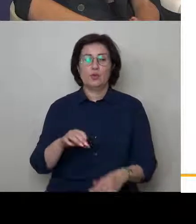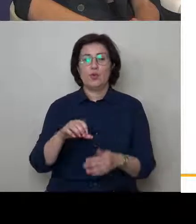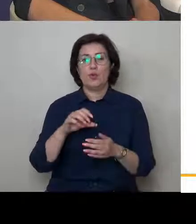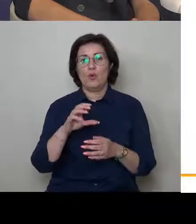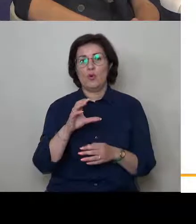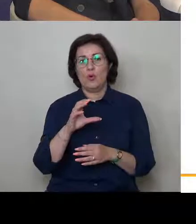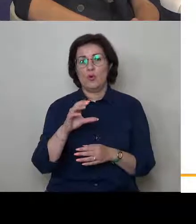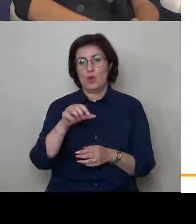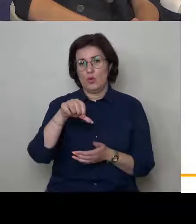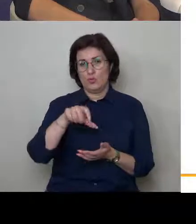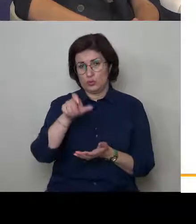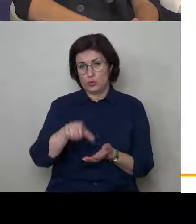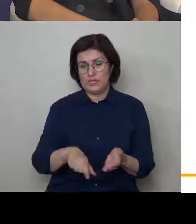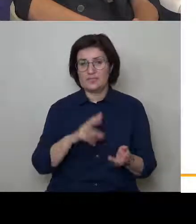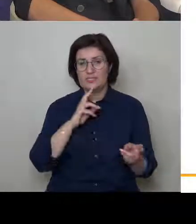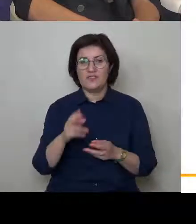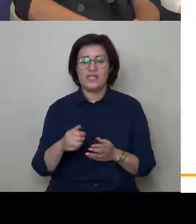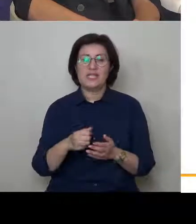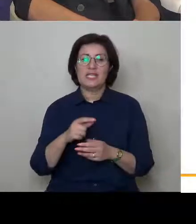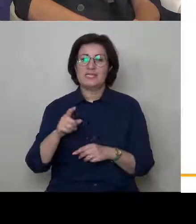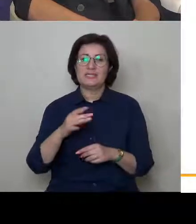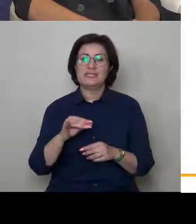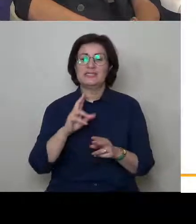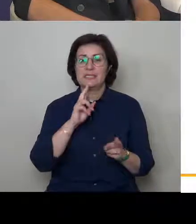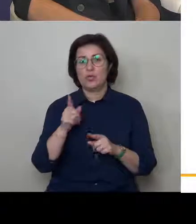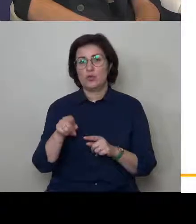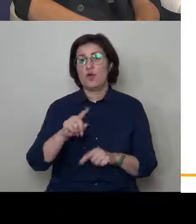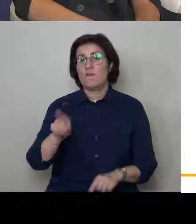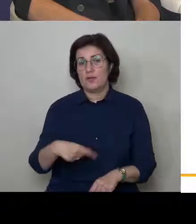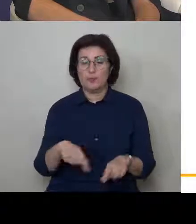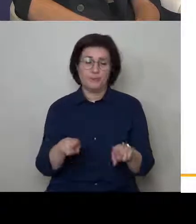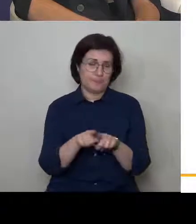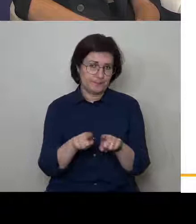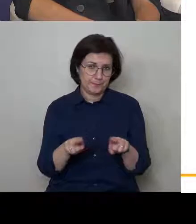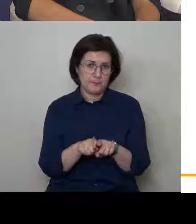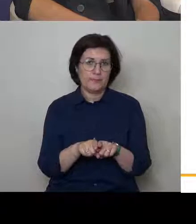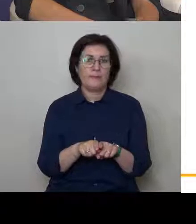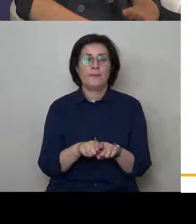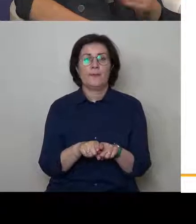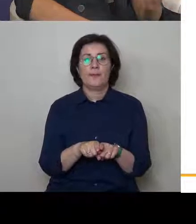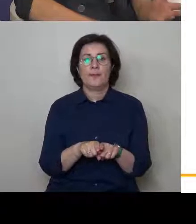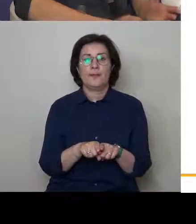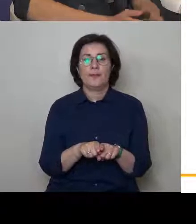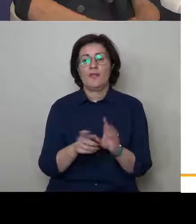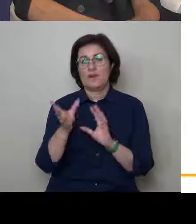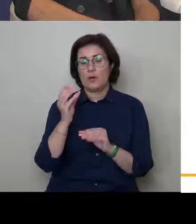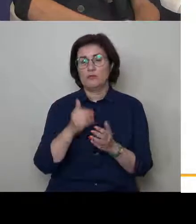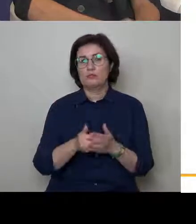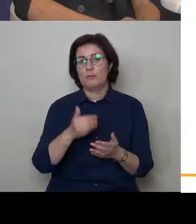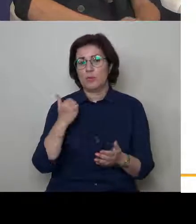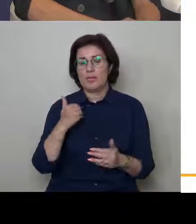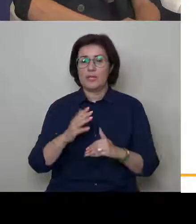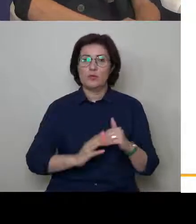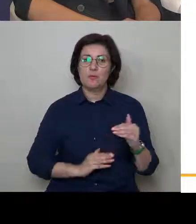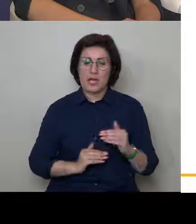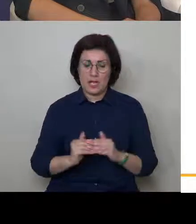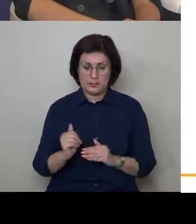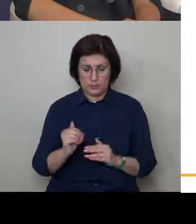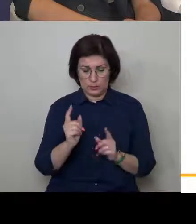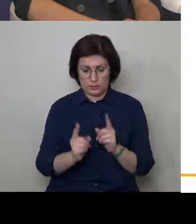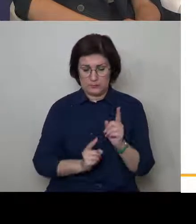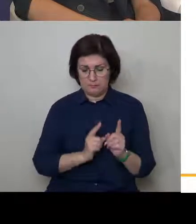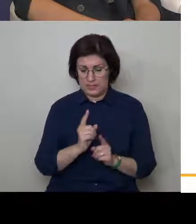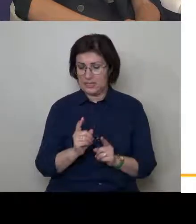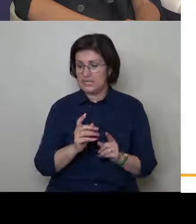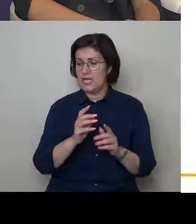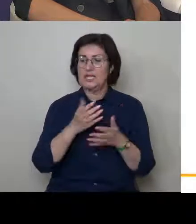Now, as to the subject of application, of complaining, and its requirements, here, in view